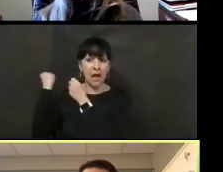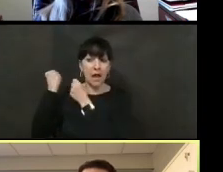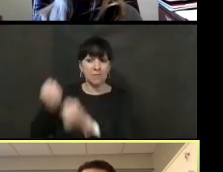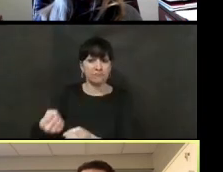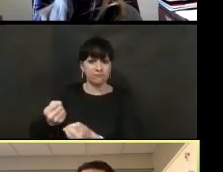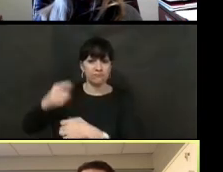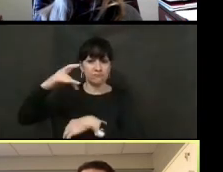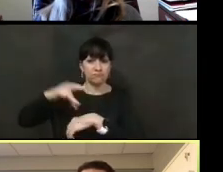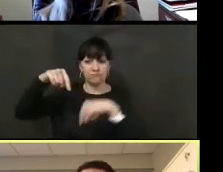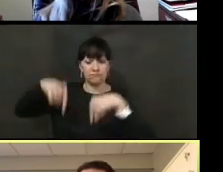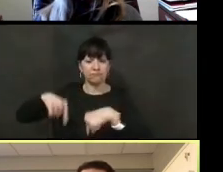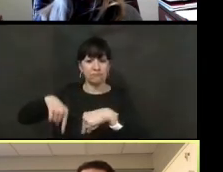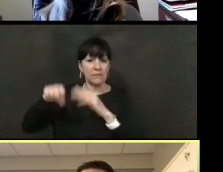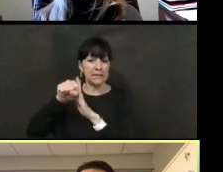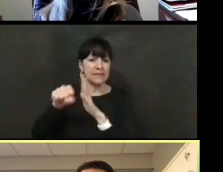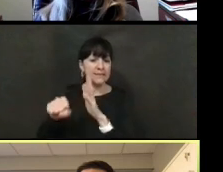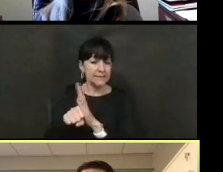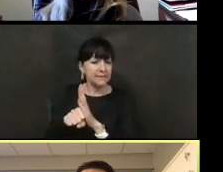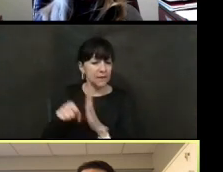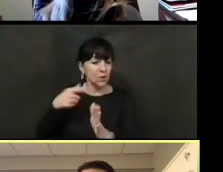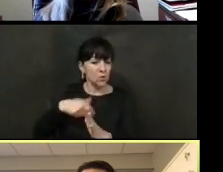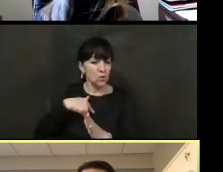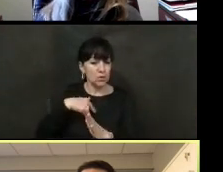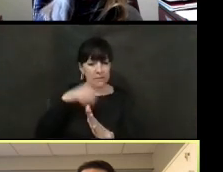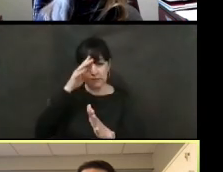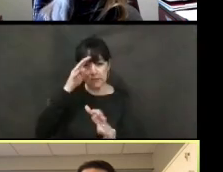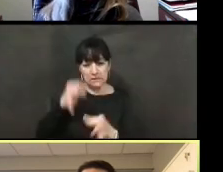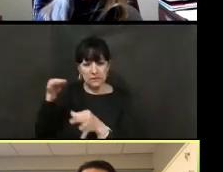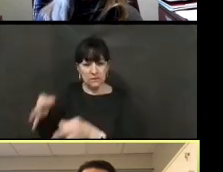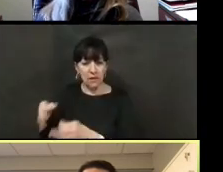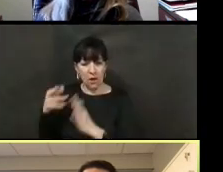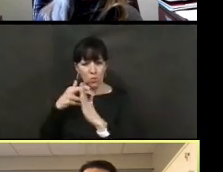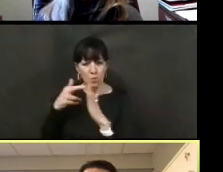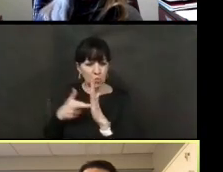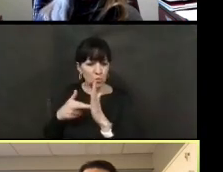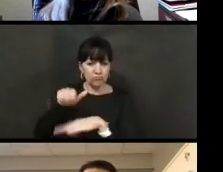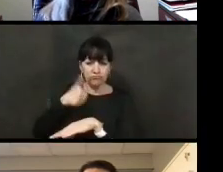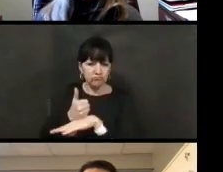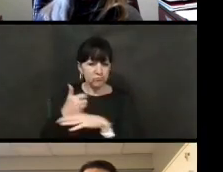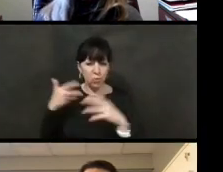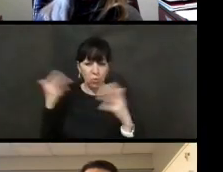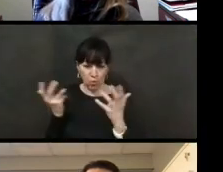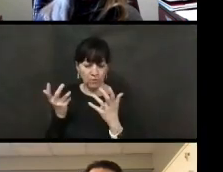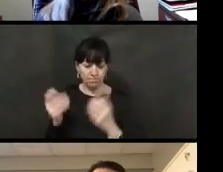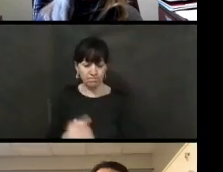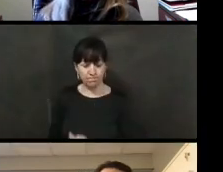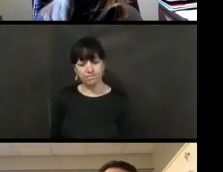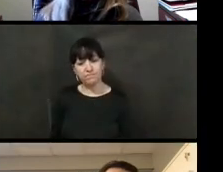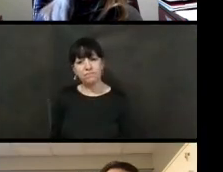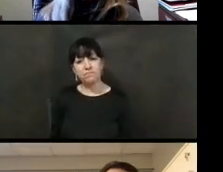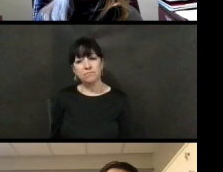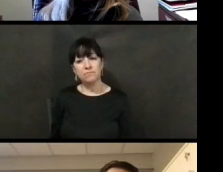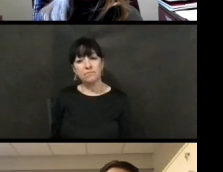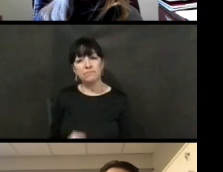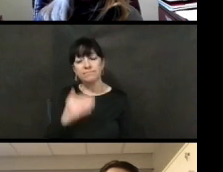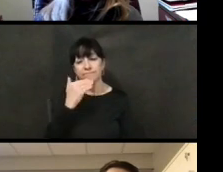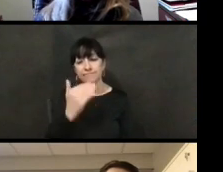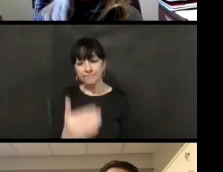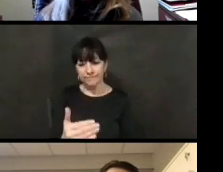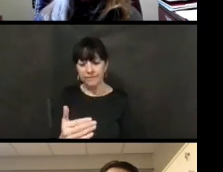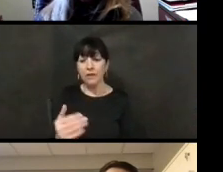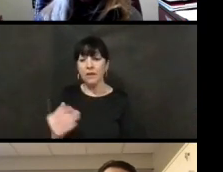then what the rules around it as well are something we're actively working on. Thank you, Damian. Question for Cerron, Secretary